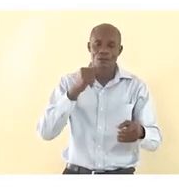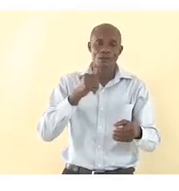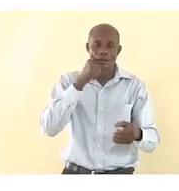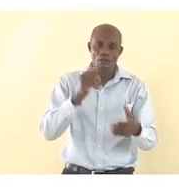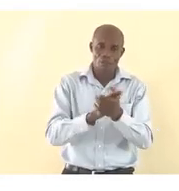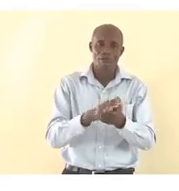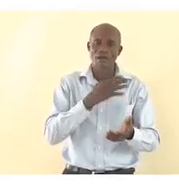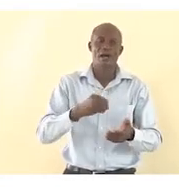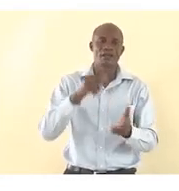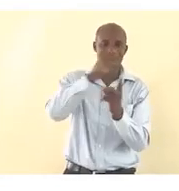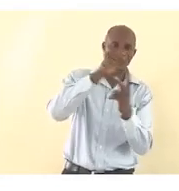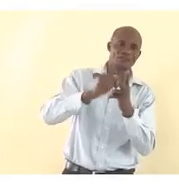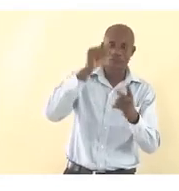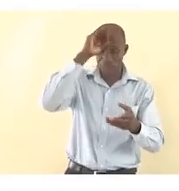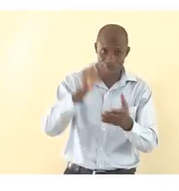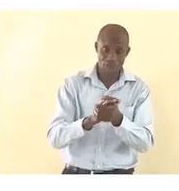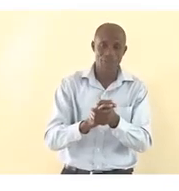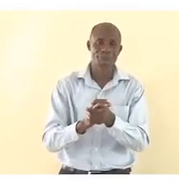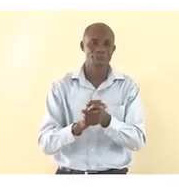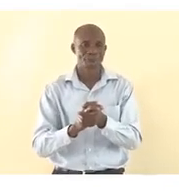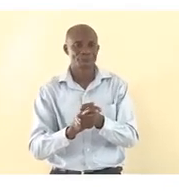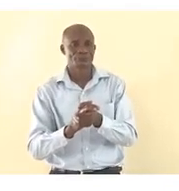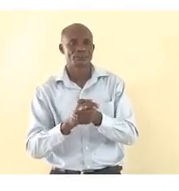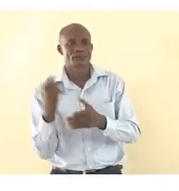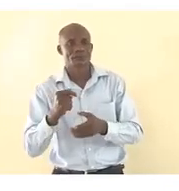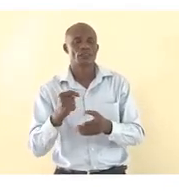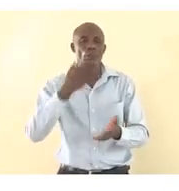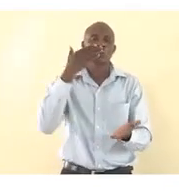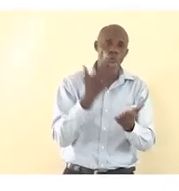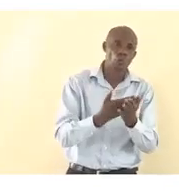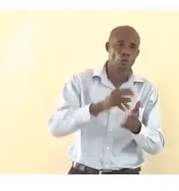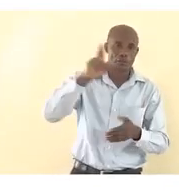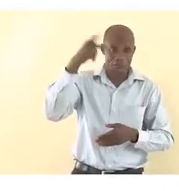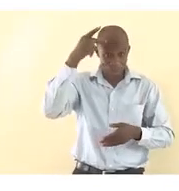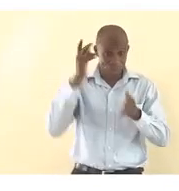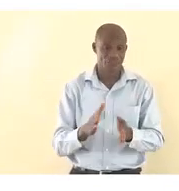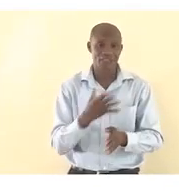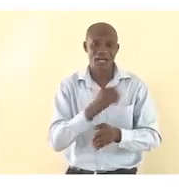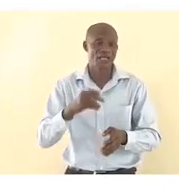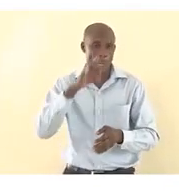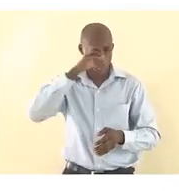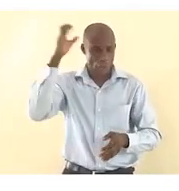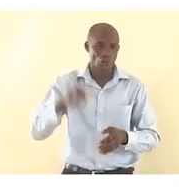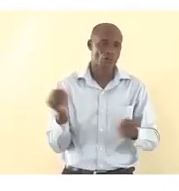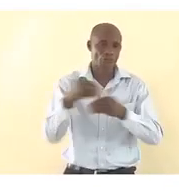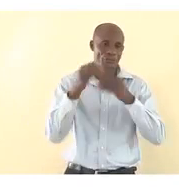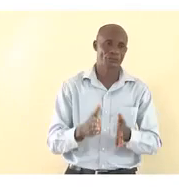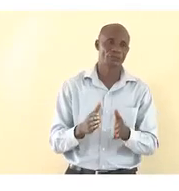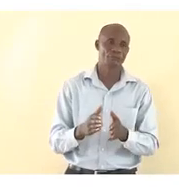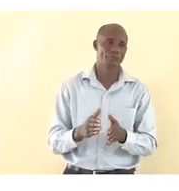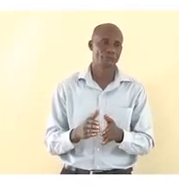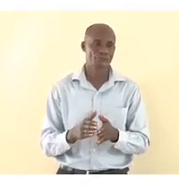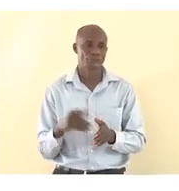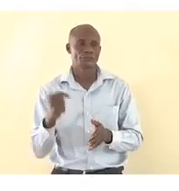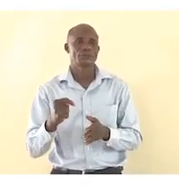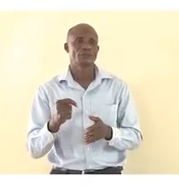as well as the fraudulent trader. The exemplary politician, as well as the corrupt official. The saintly nun, as well as the dubious priest.